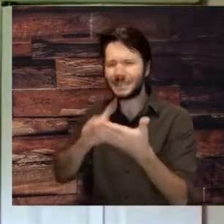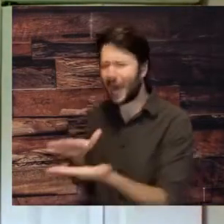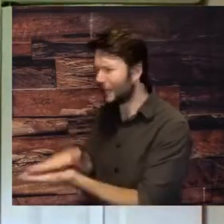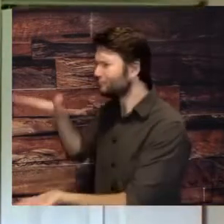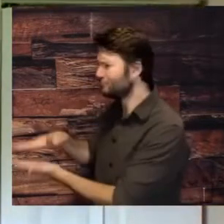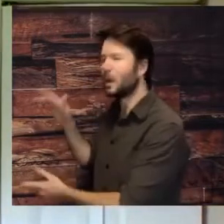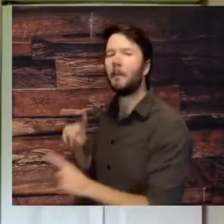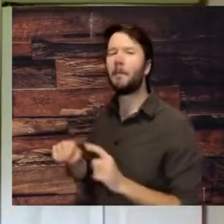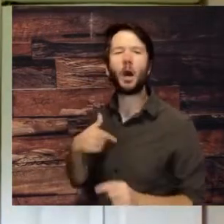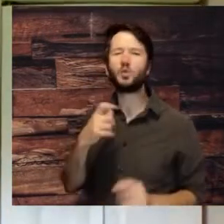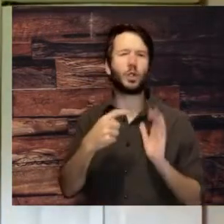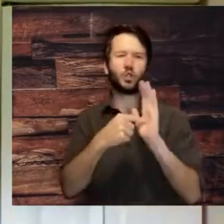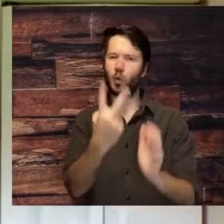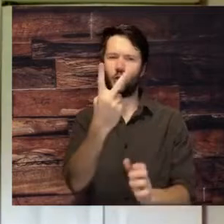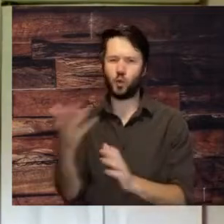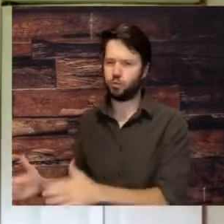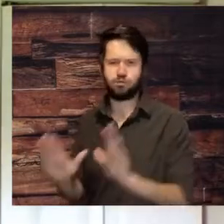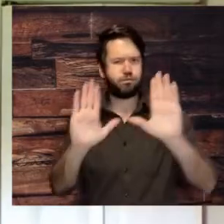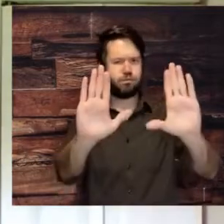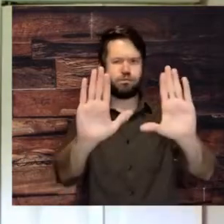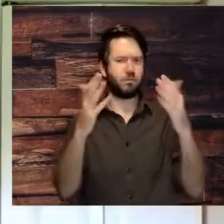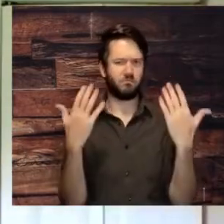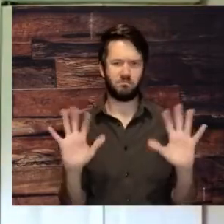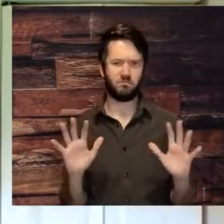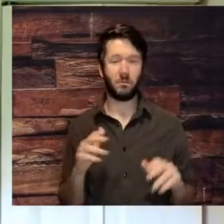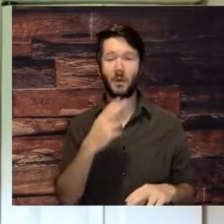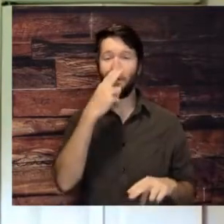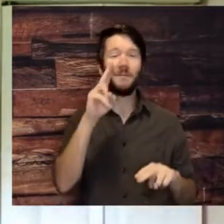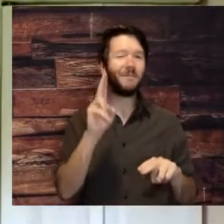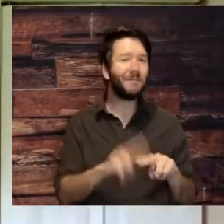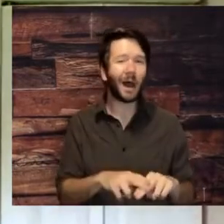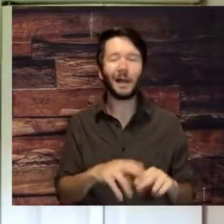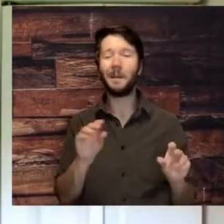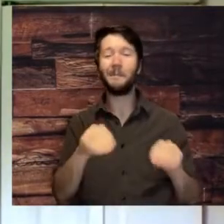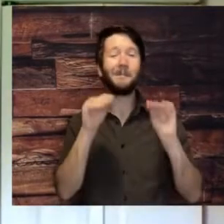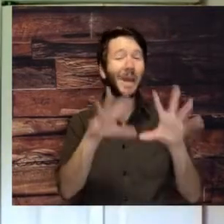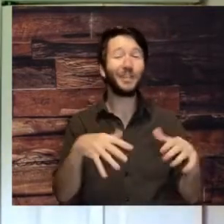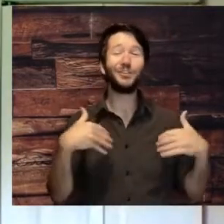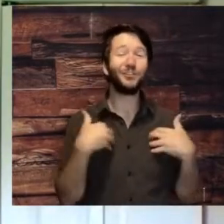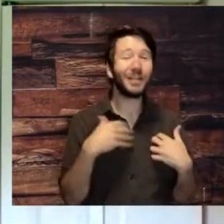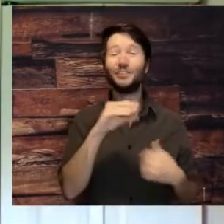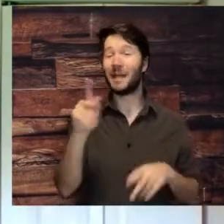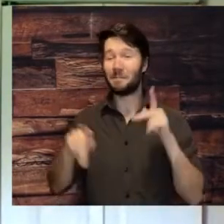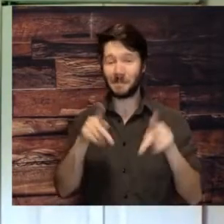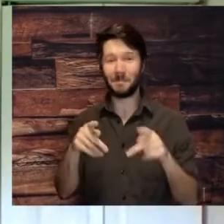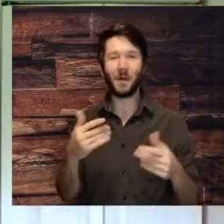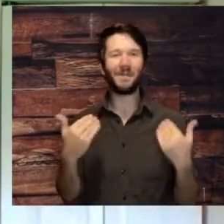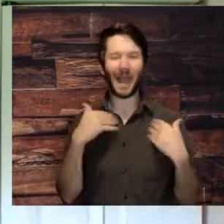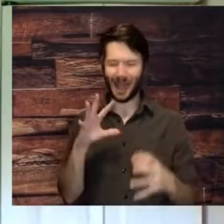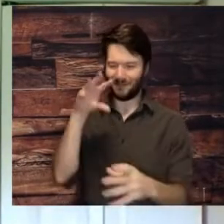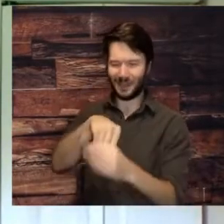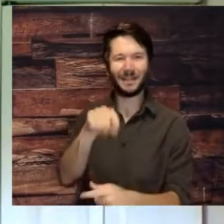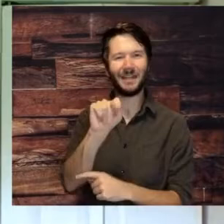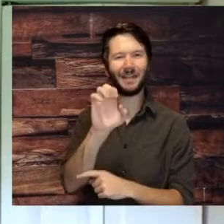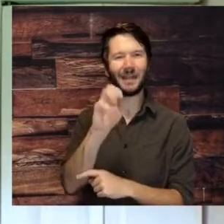lot of other designs on deck, but I wanted to show you those two, the very fun, magical creatures and